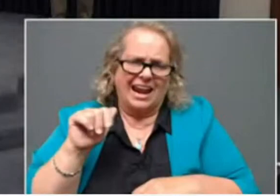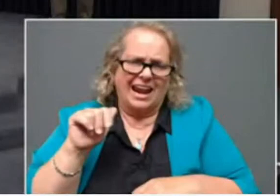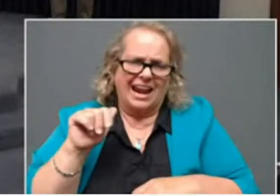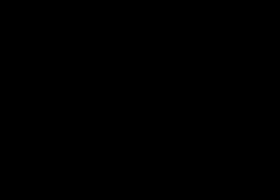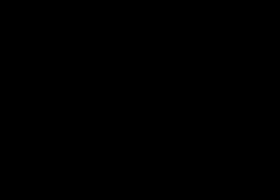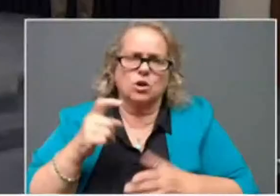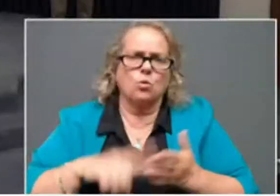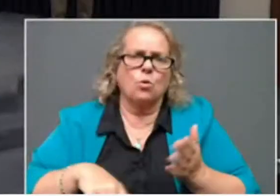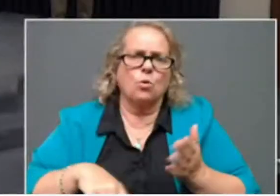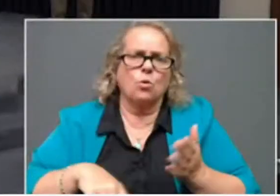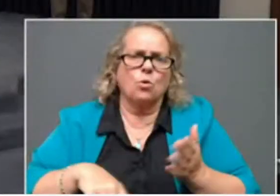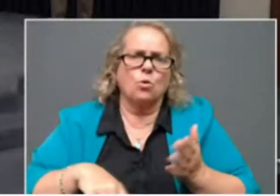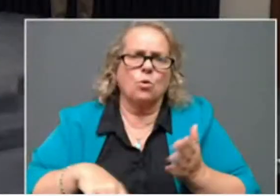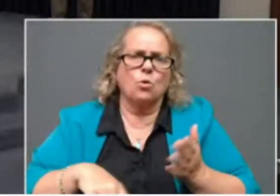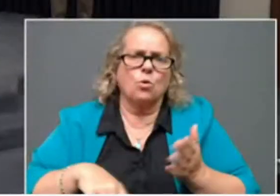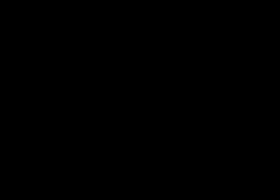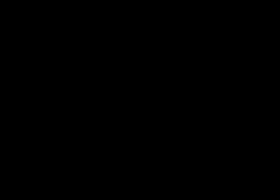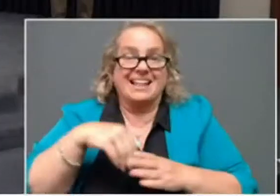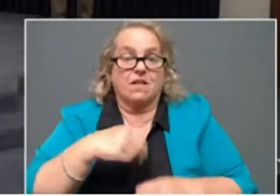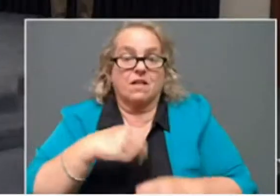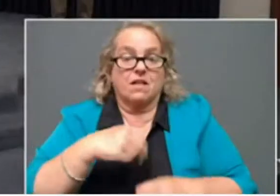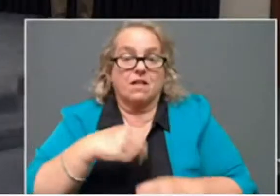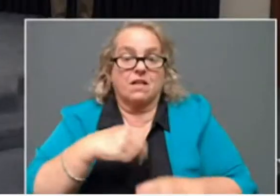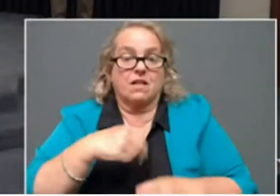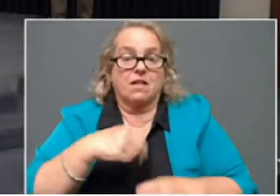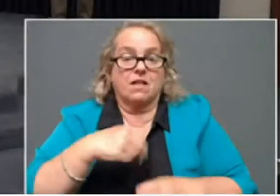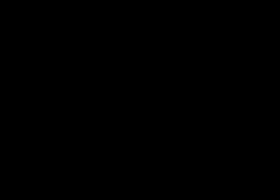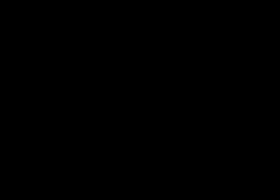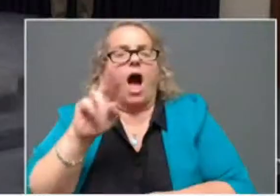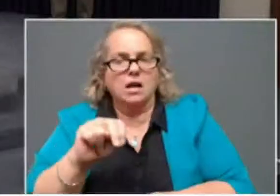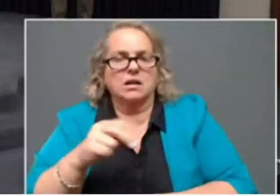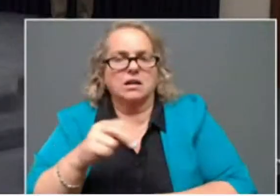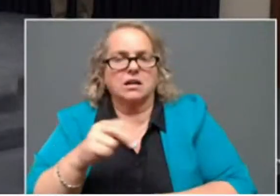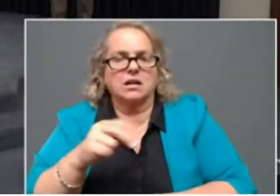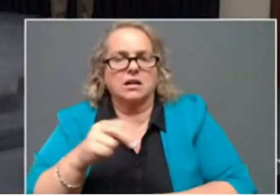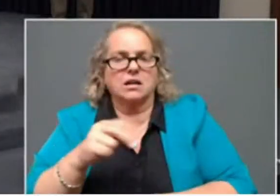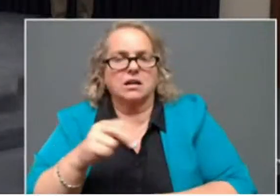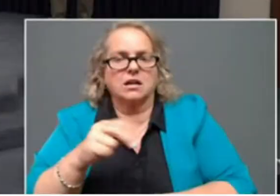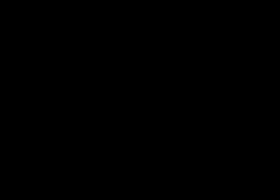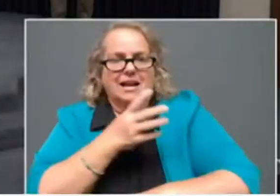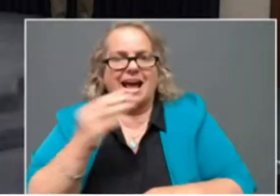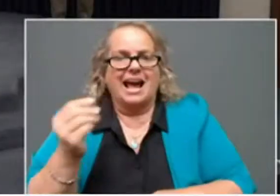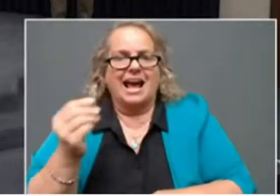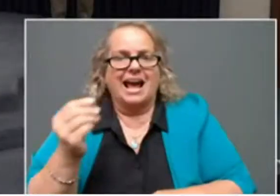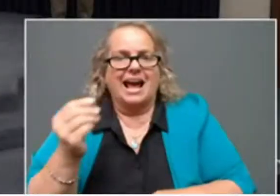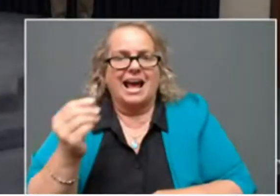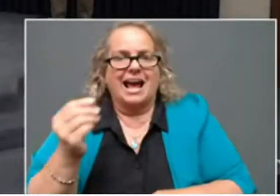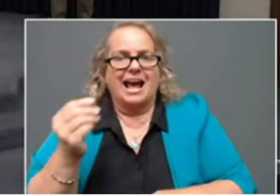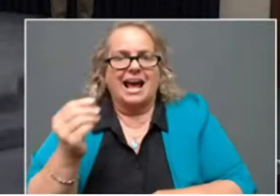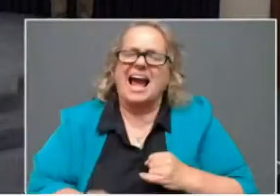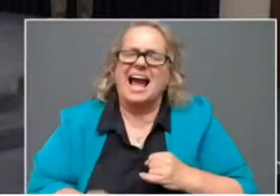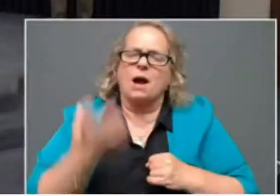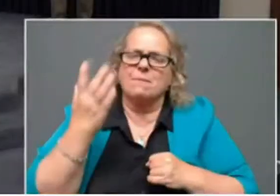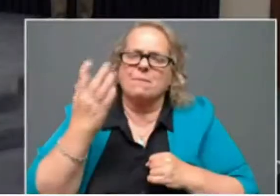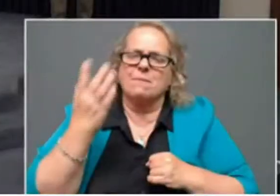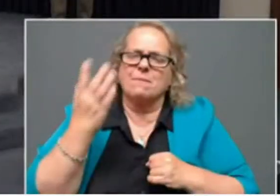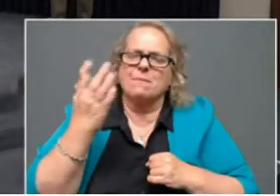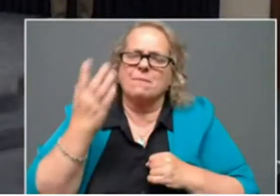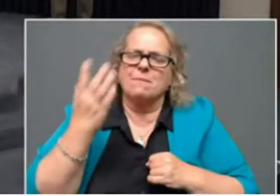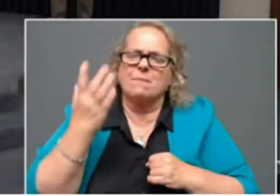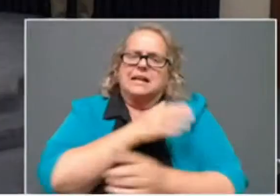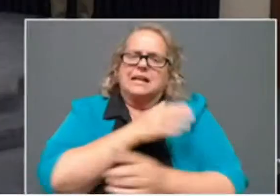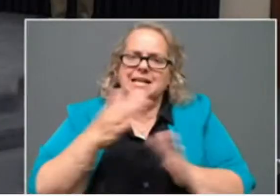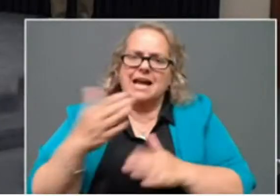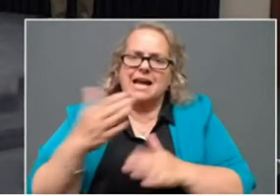being hospitalized are unvaccinated? And then finally, how many vaccinated deaths have we